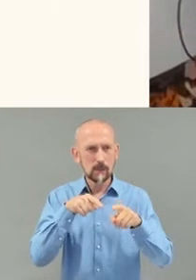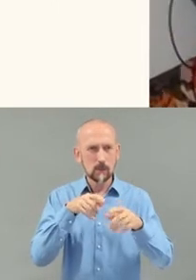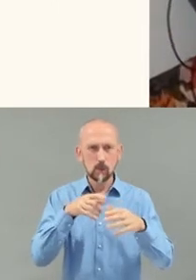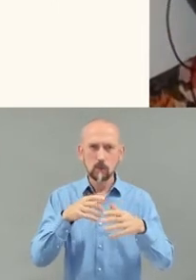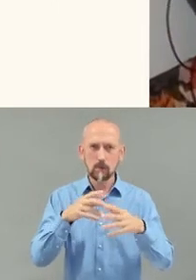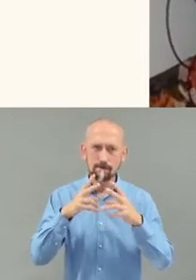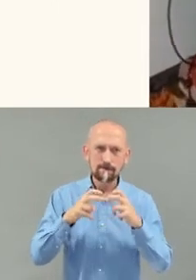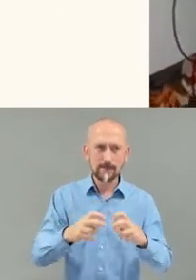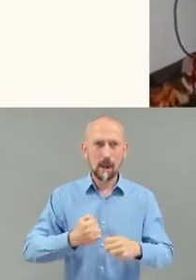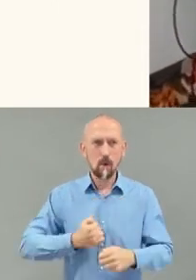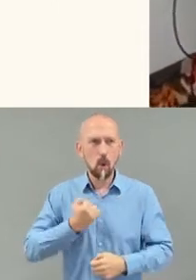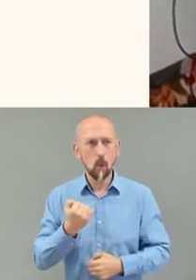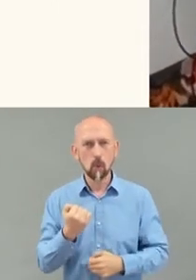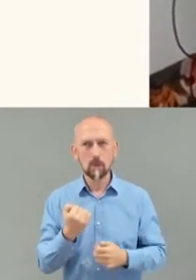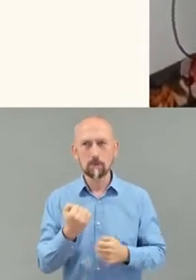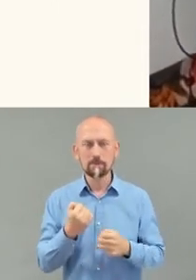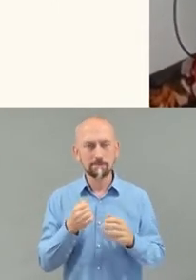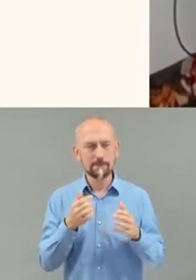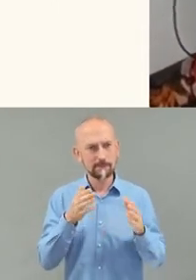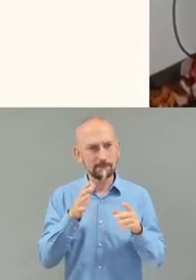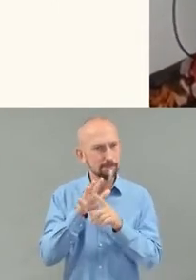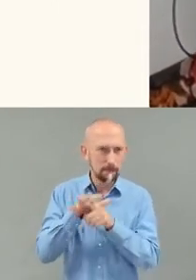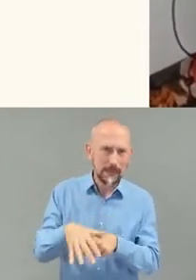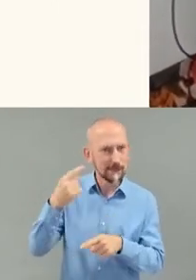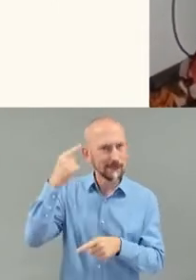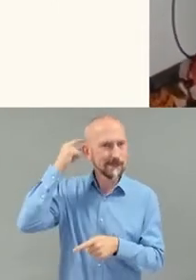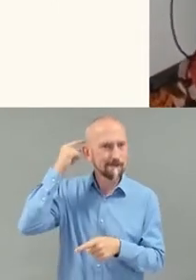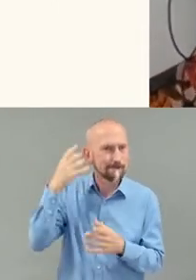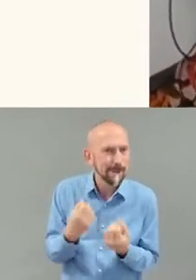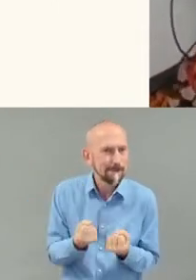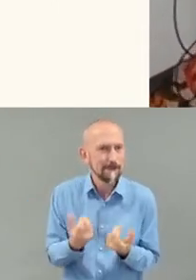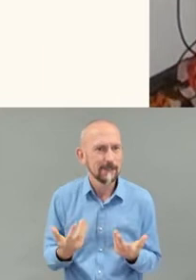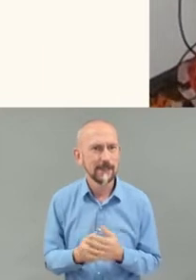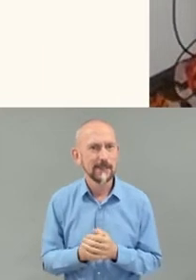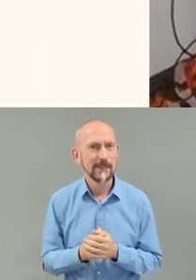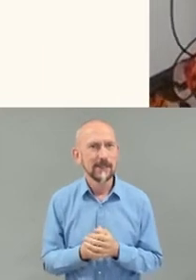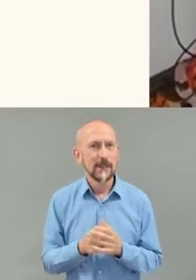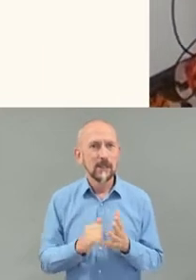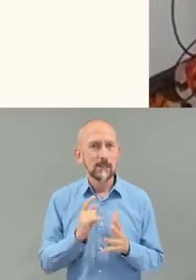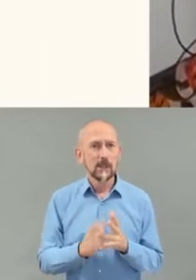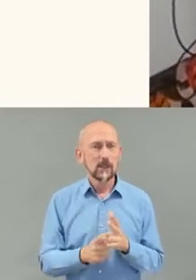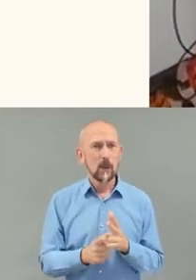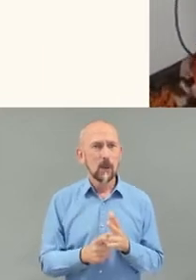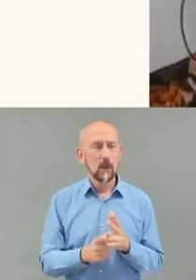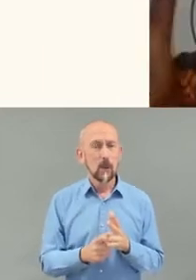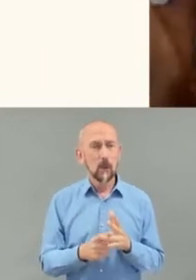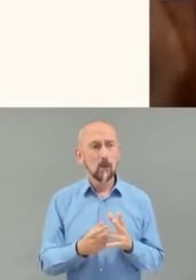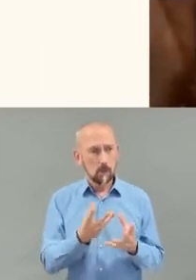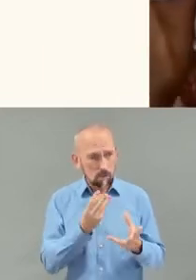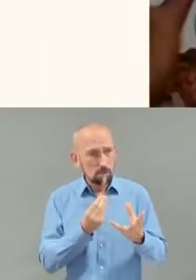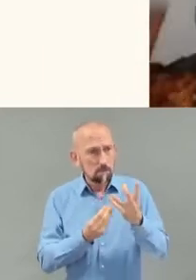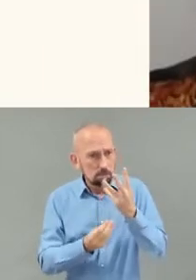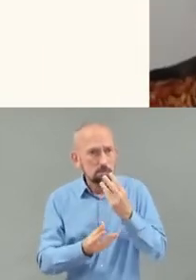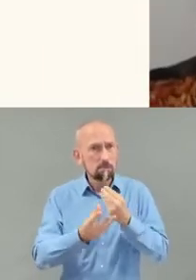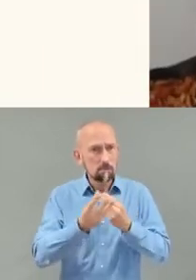own unconscious bias. But yeah, I think after that, we took time, we learned, and then, yeah, I guess,